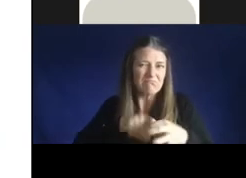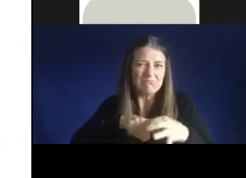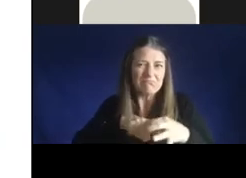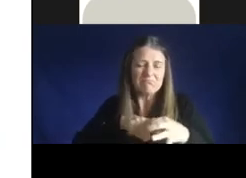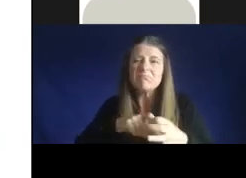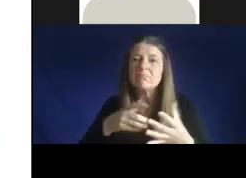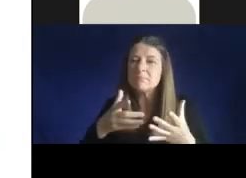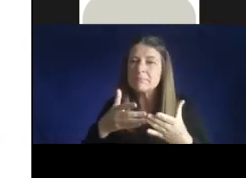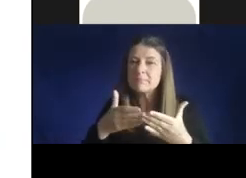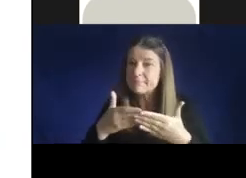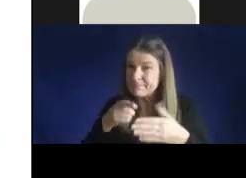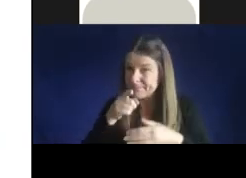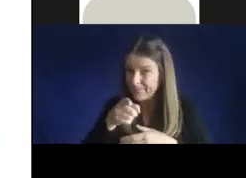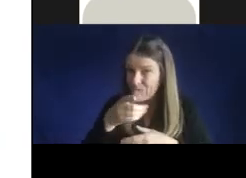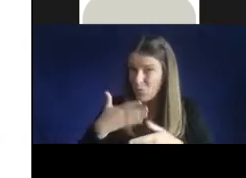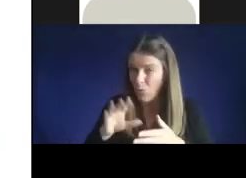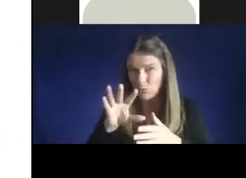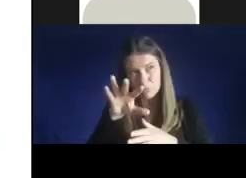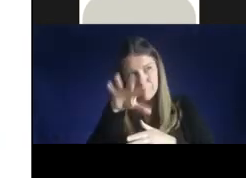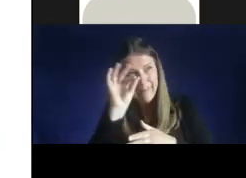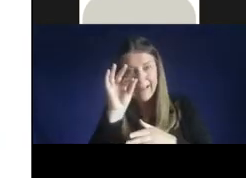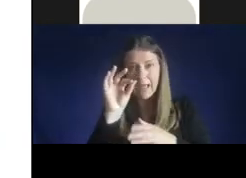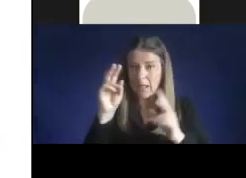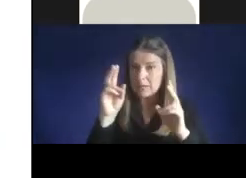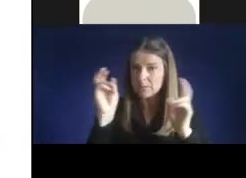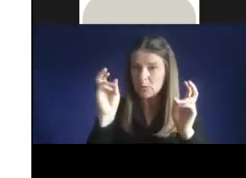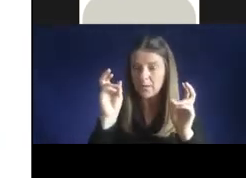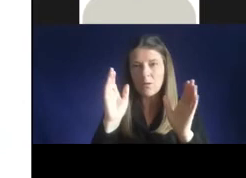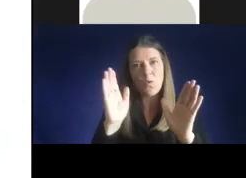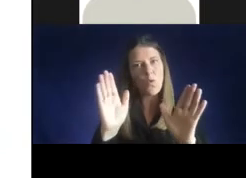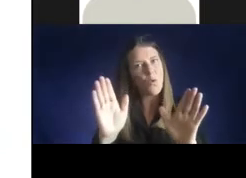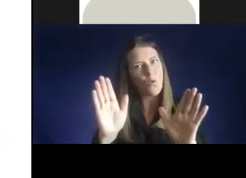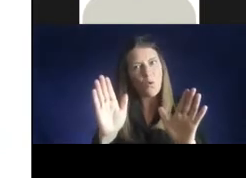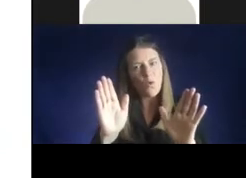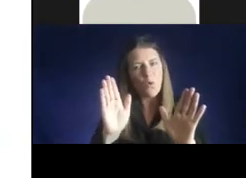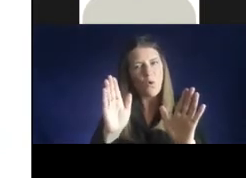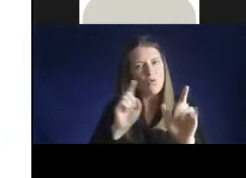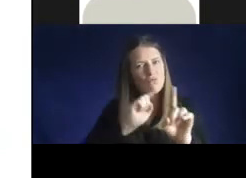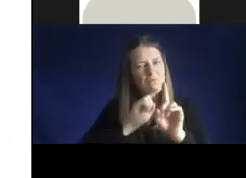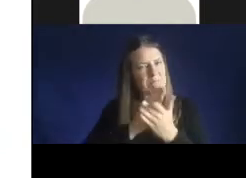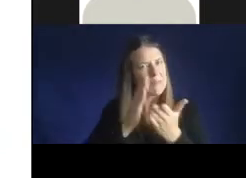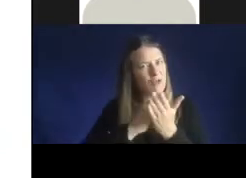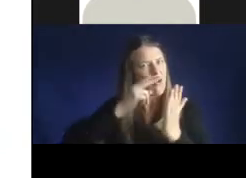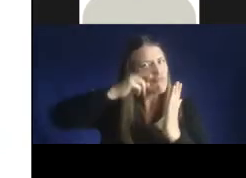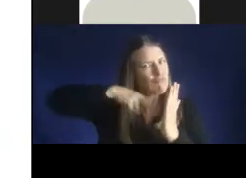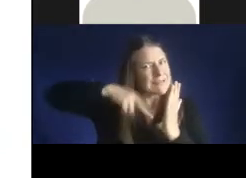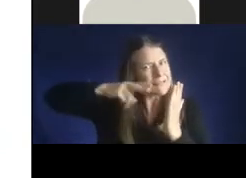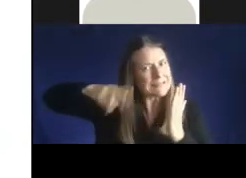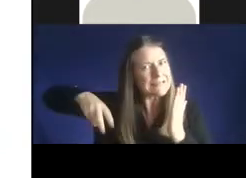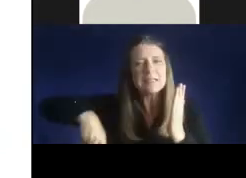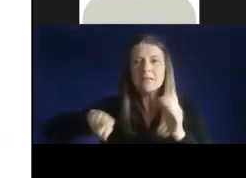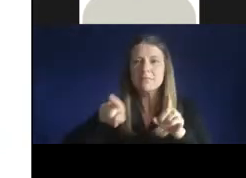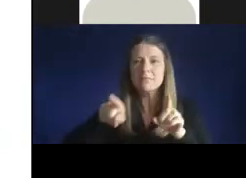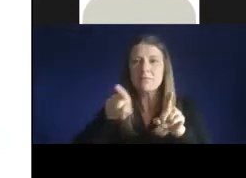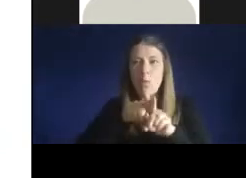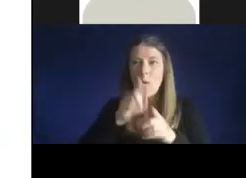anyone thinking about engaging with the subject to not only read a few things, but to hand yourself over to the journey